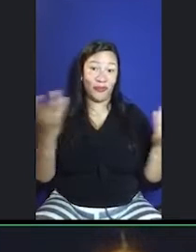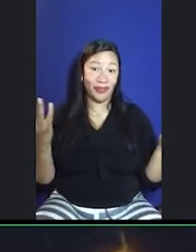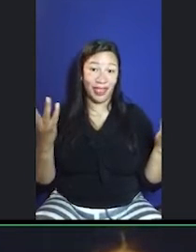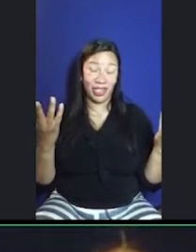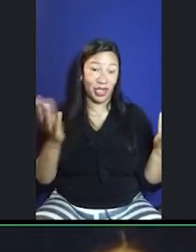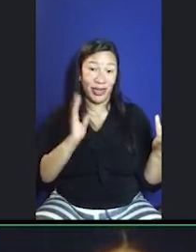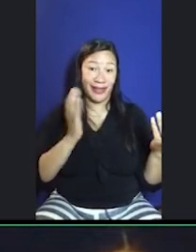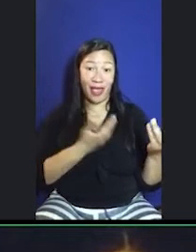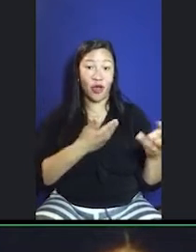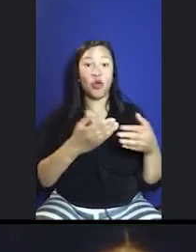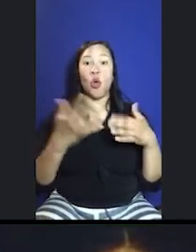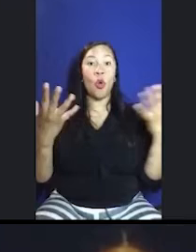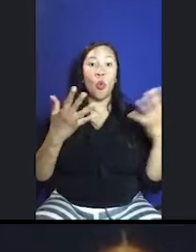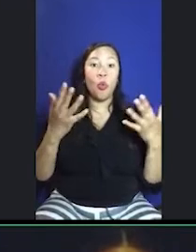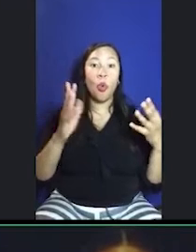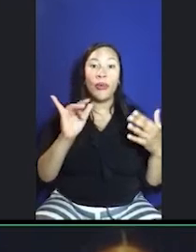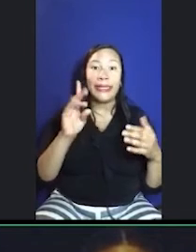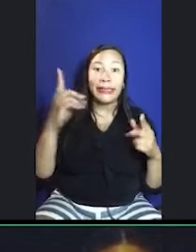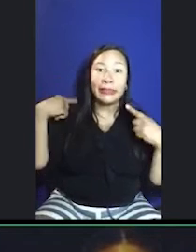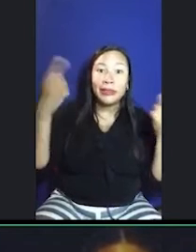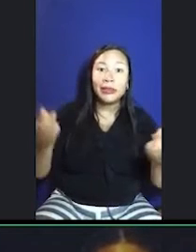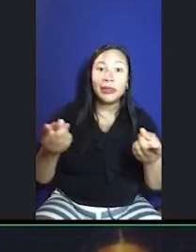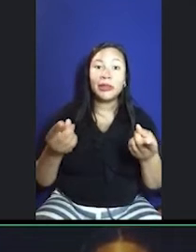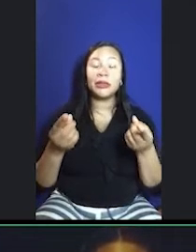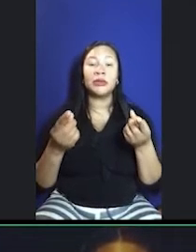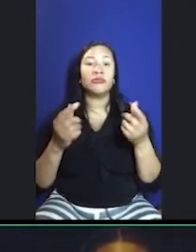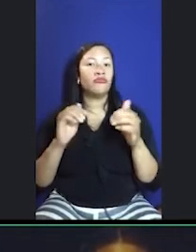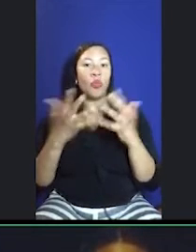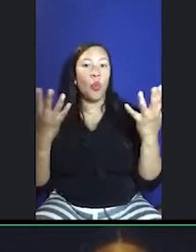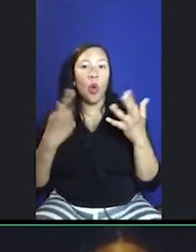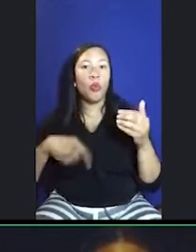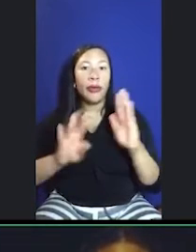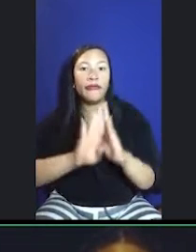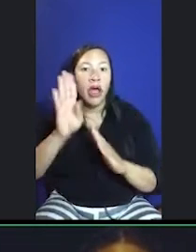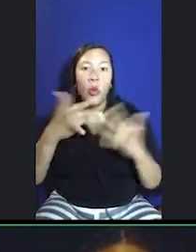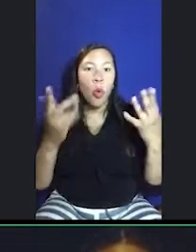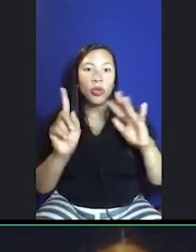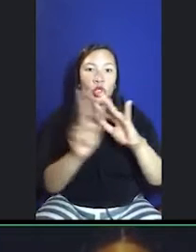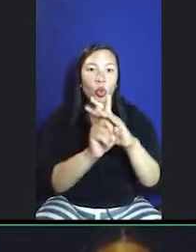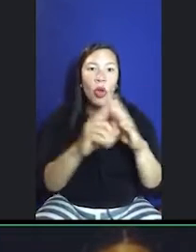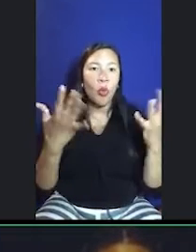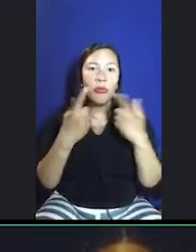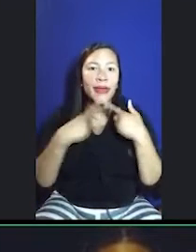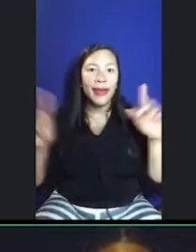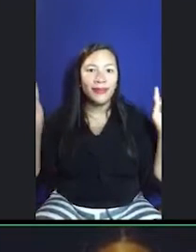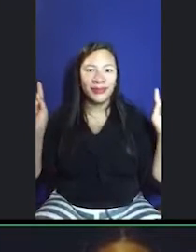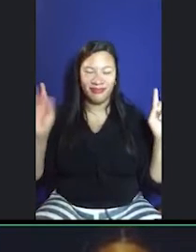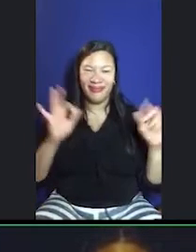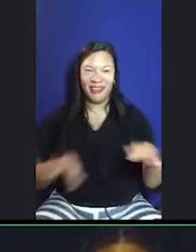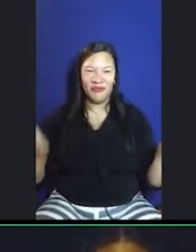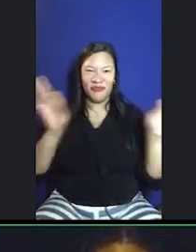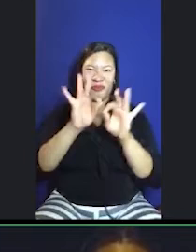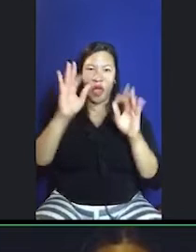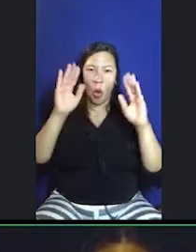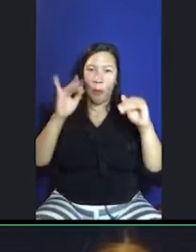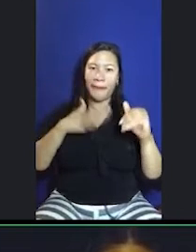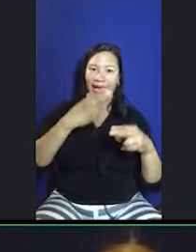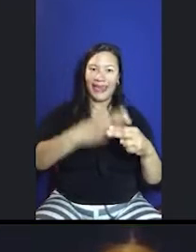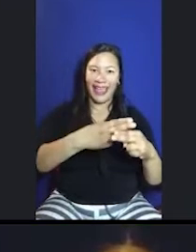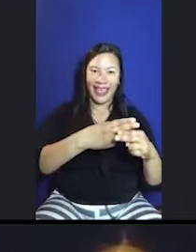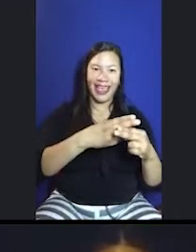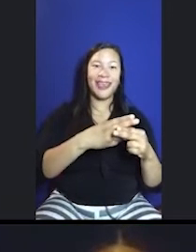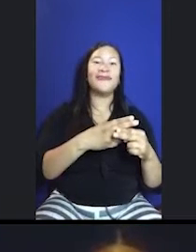we've been, where we've shown up. I think that's important to me, and I try to make sure my name is at least associated with mostly good